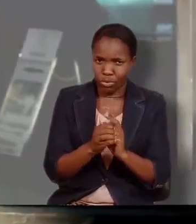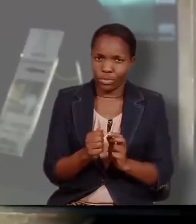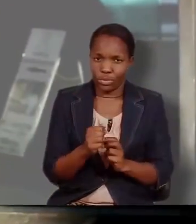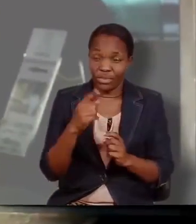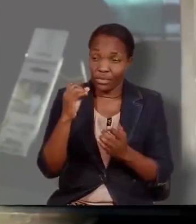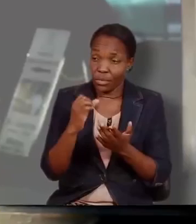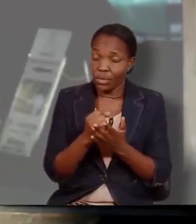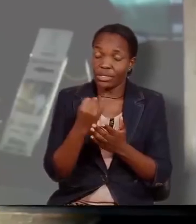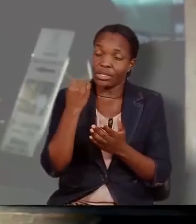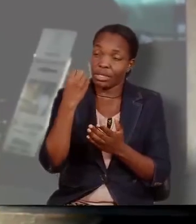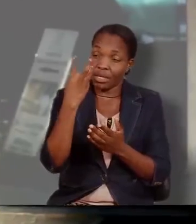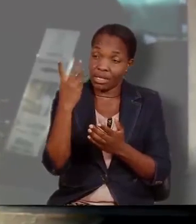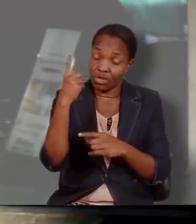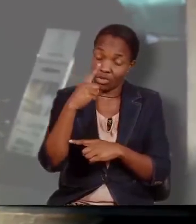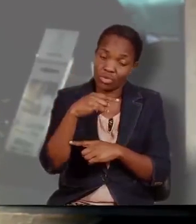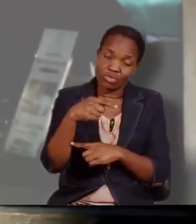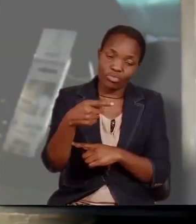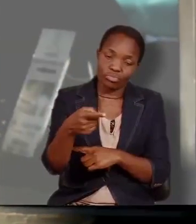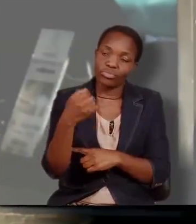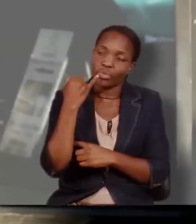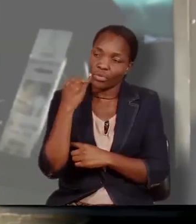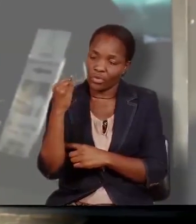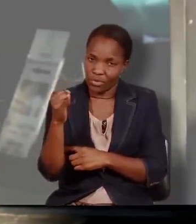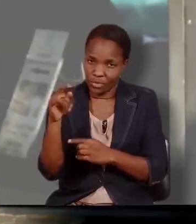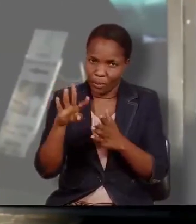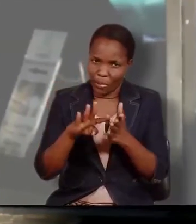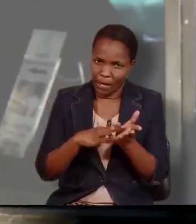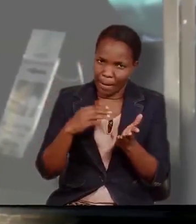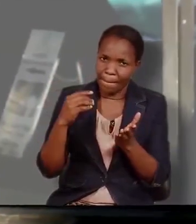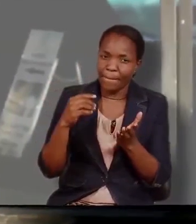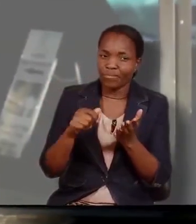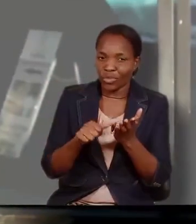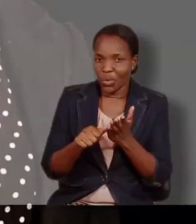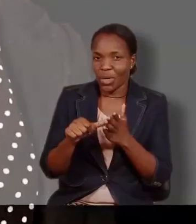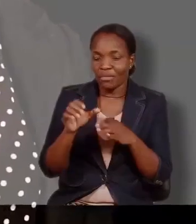will contact you to come and collect your prize at a NAMCOL center near wherever you live.